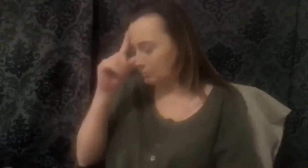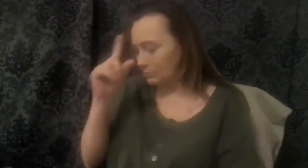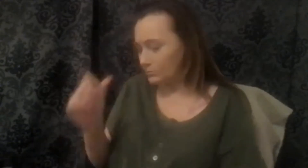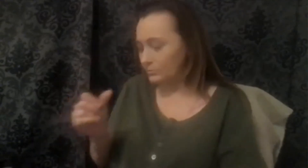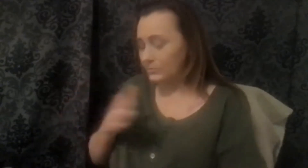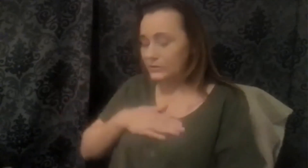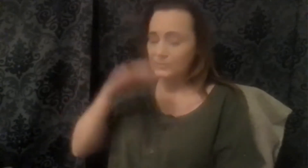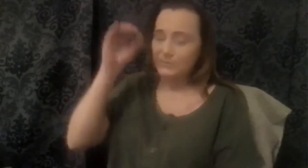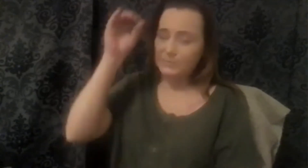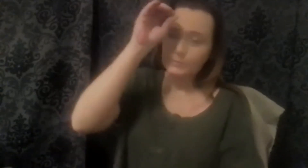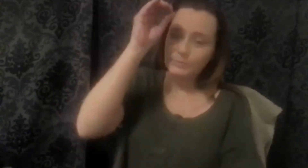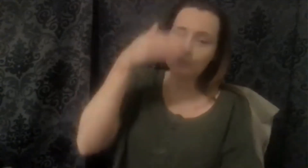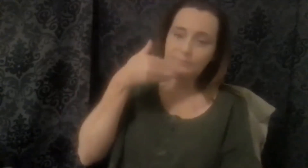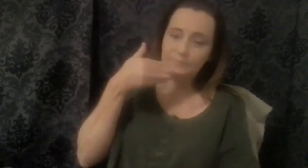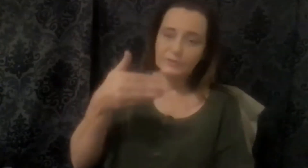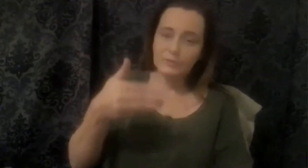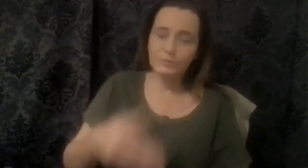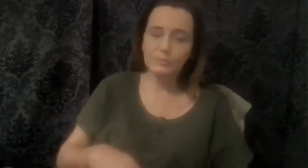thoughts. Thank you.